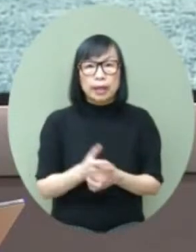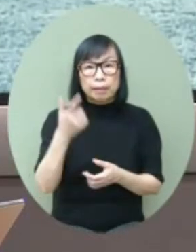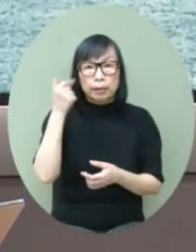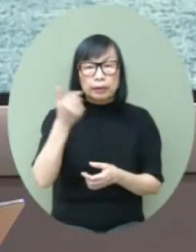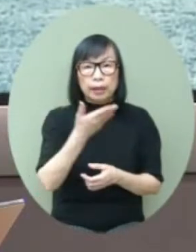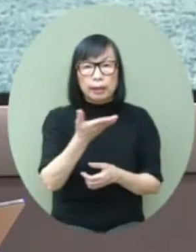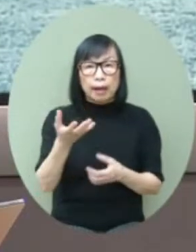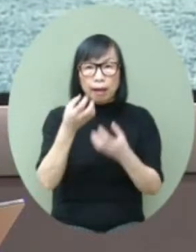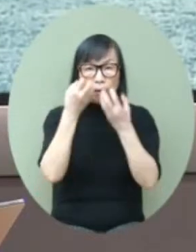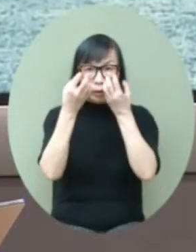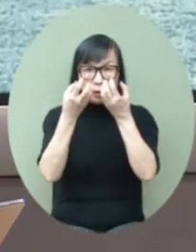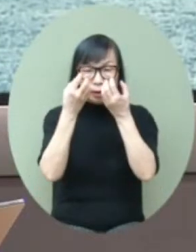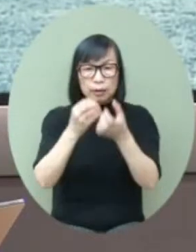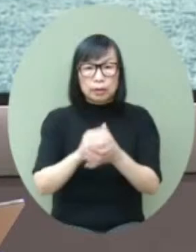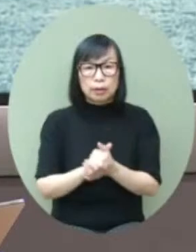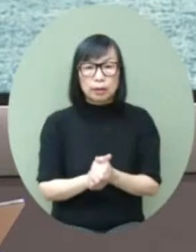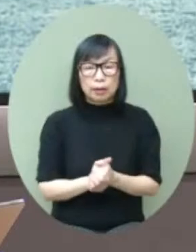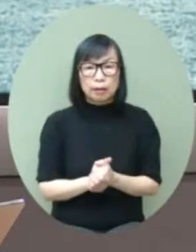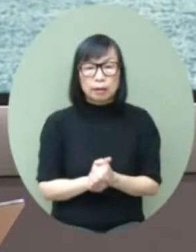go to crowded places.